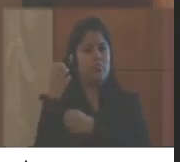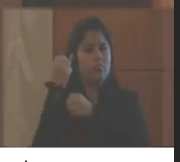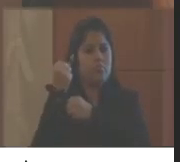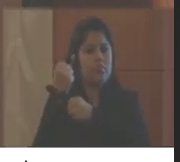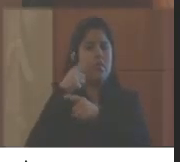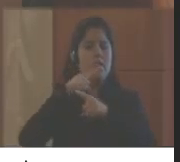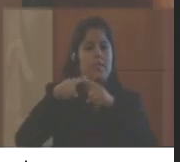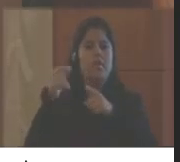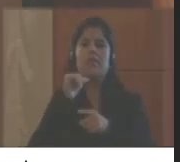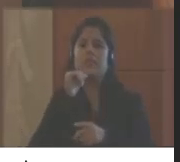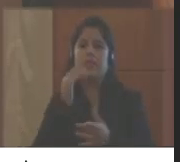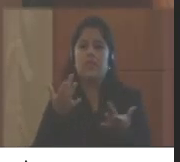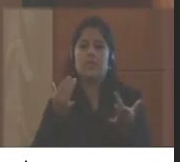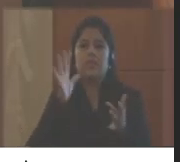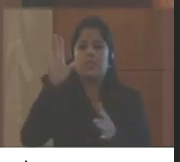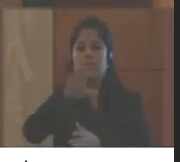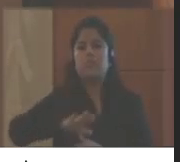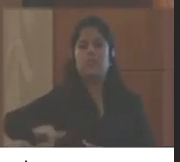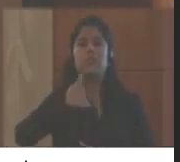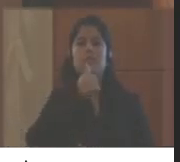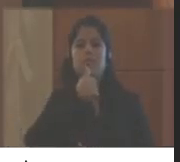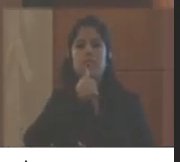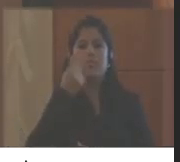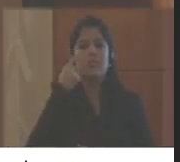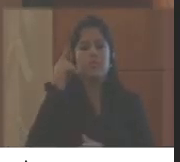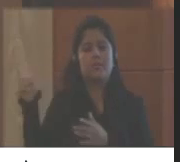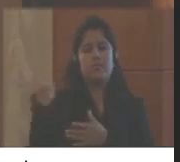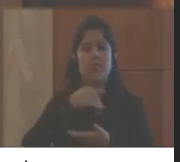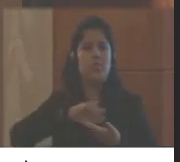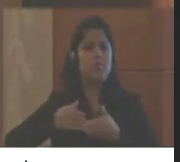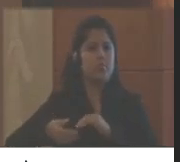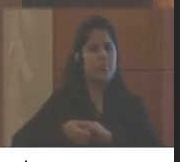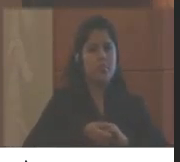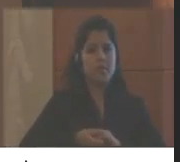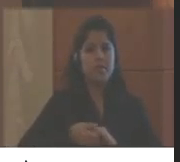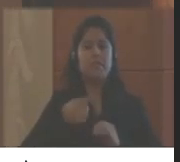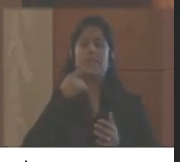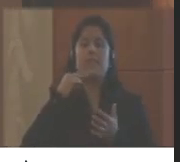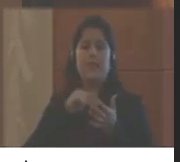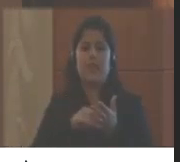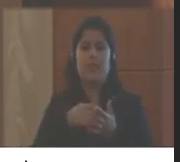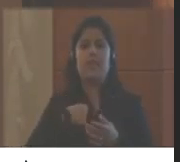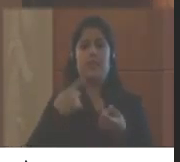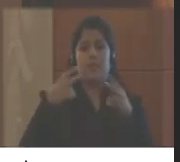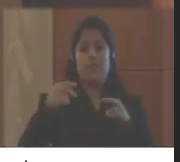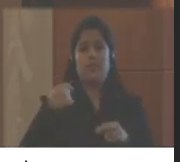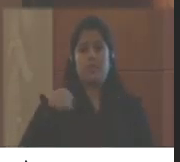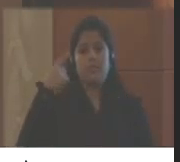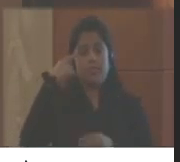put into work. It depends on how this depended upon the ministries,